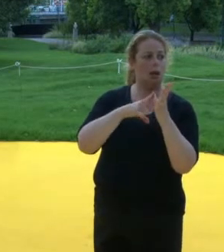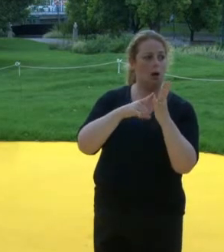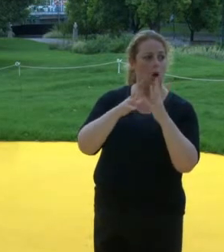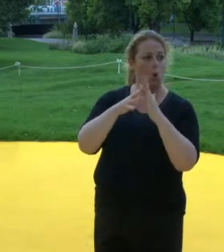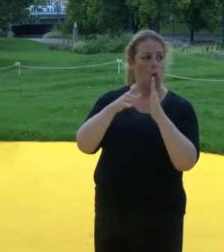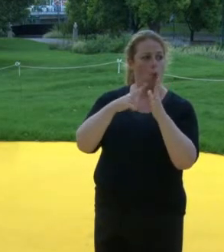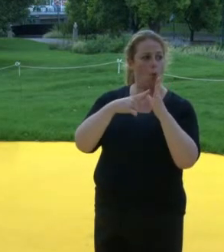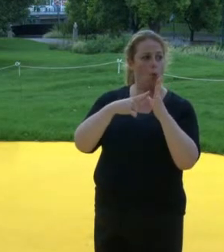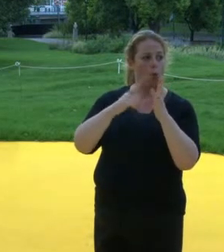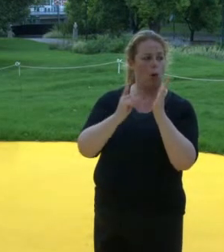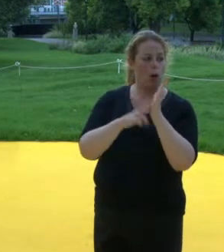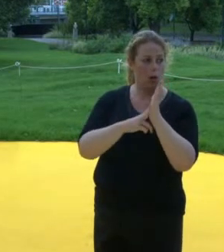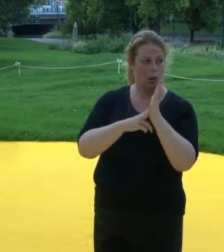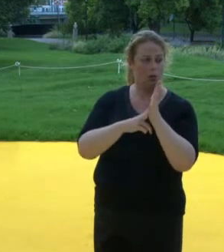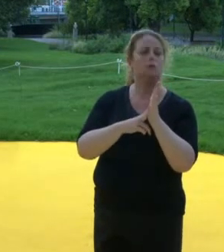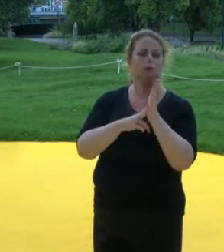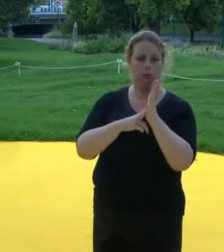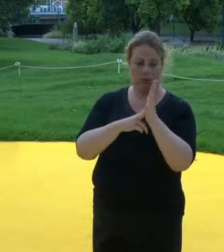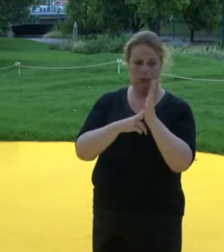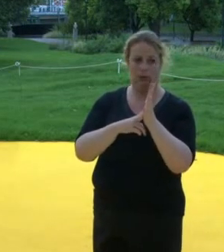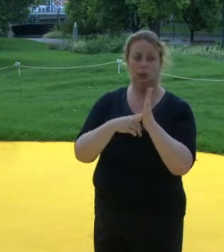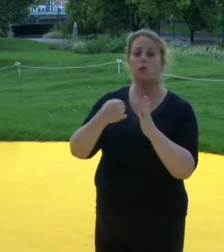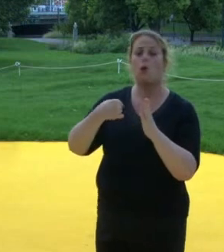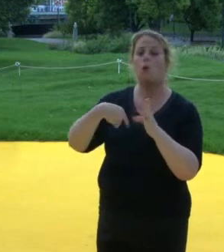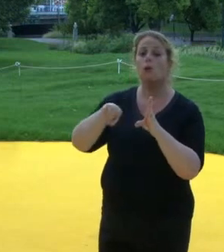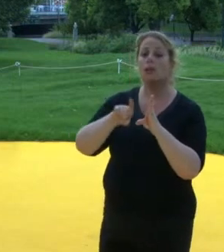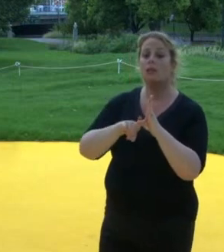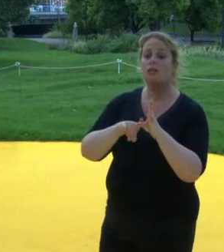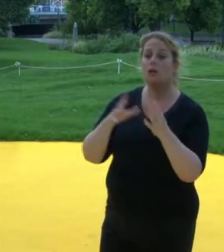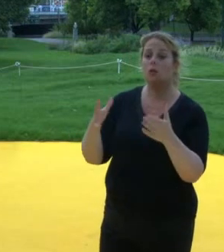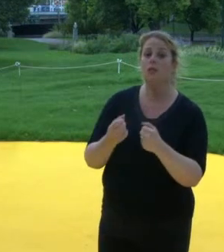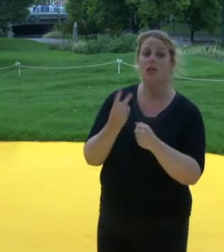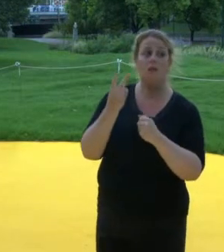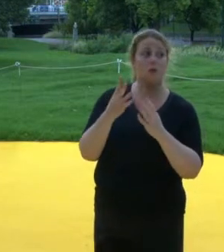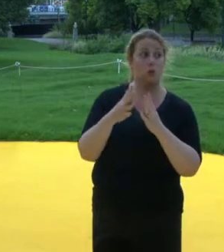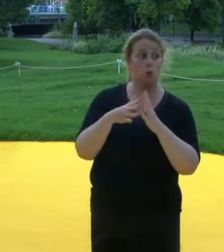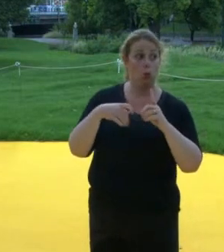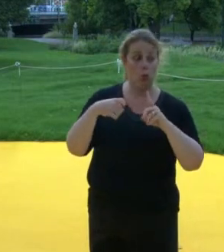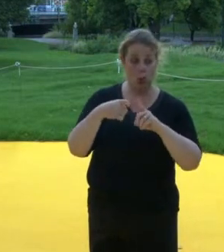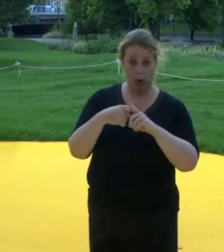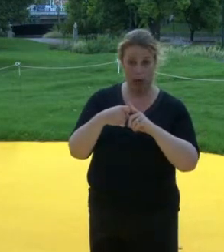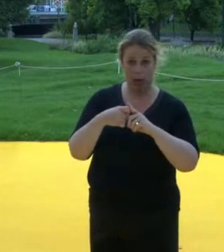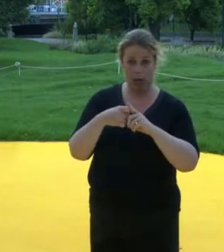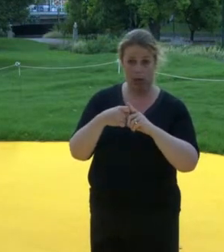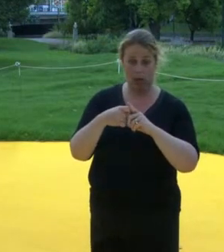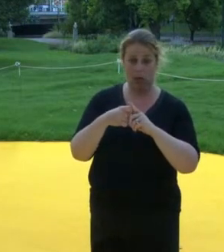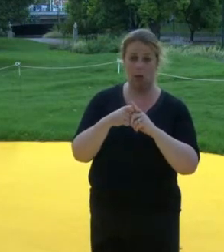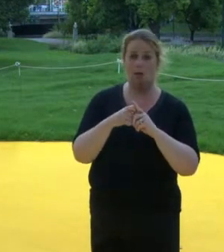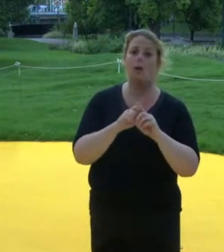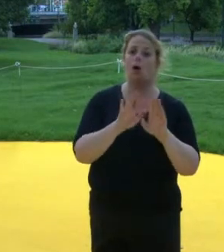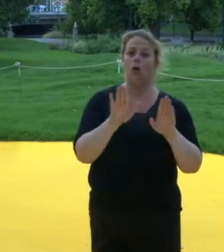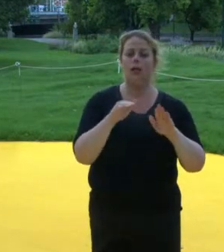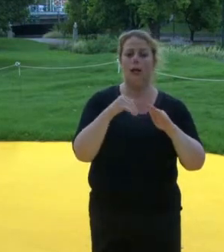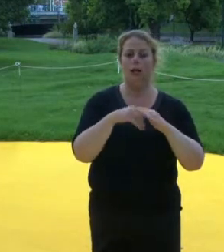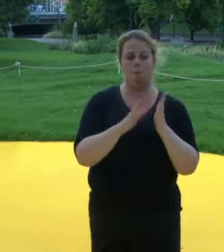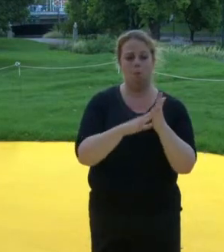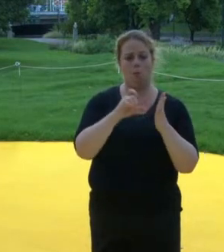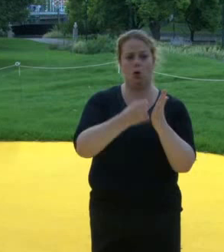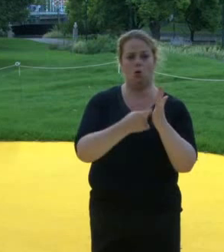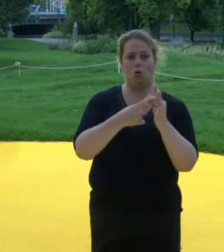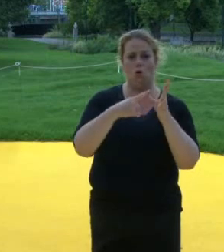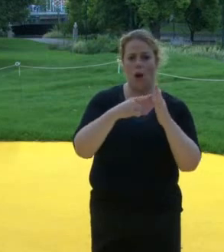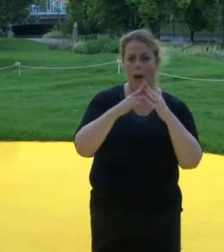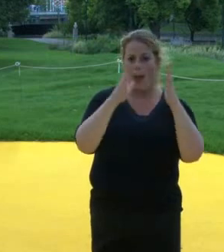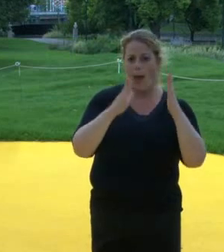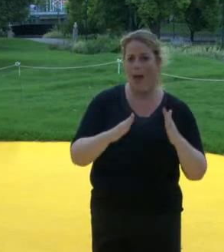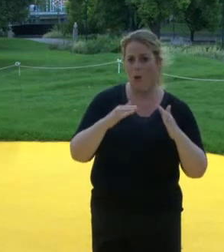For the first time this year, they will also receive a 2-week residency at McRaith House and on the Mornington